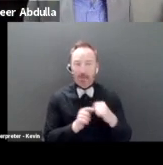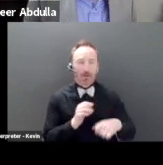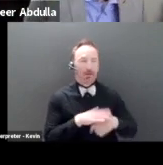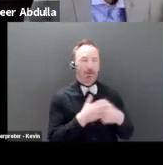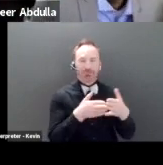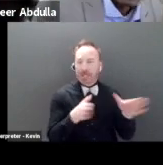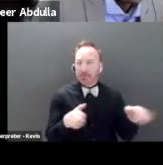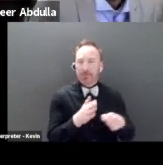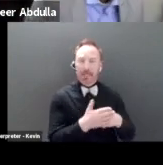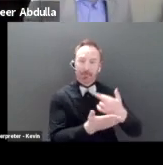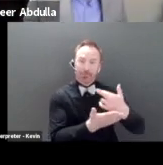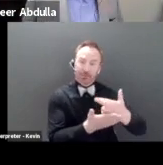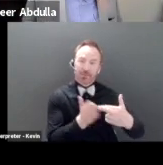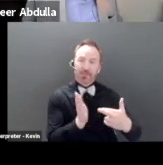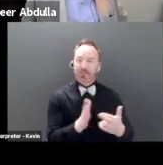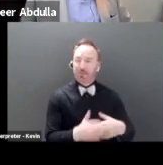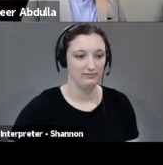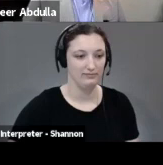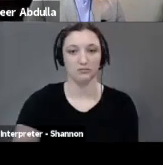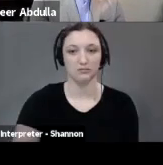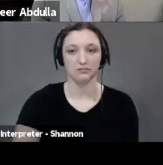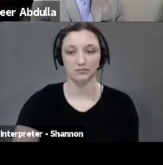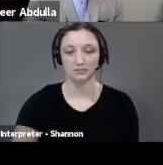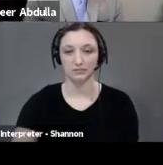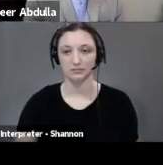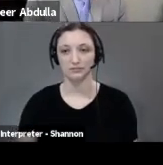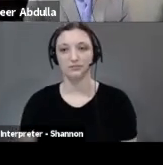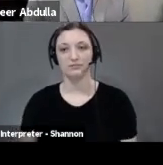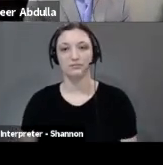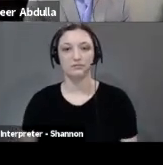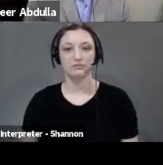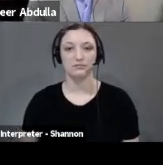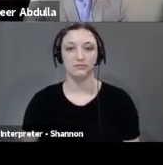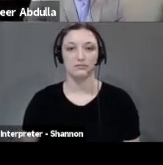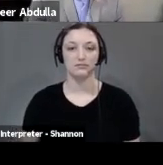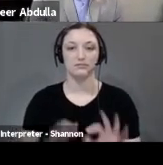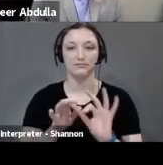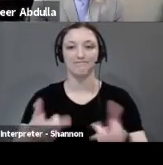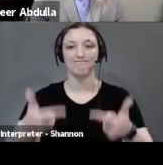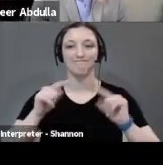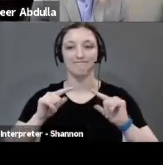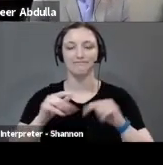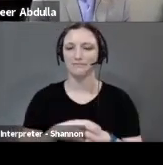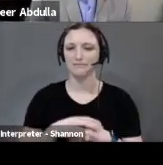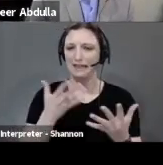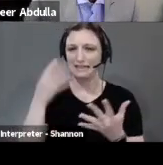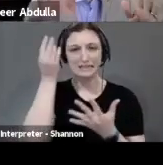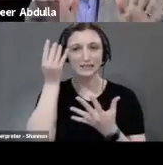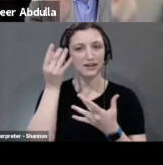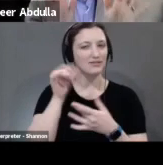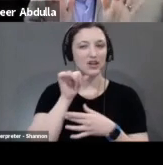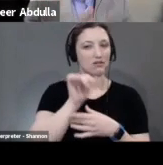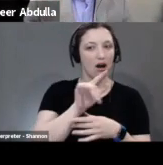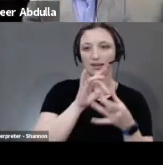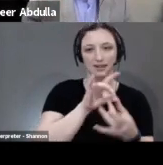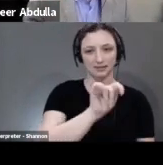that you can put in your file. Things to think about that are non-tax. Because we will get to tax,